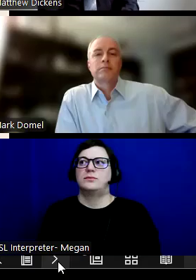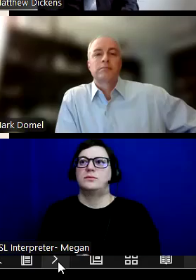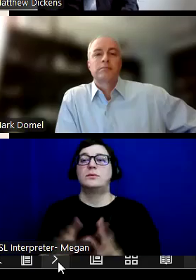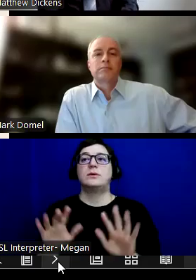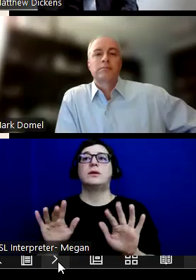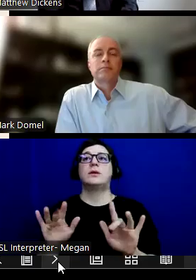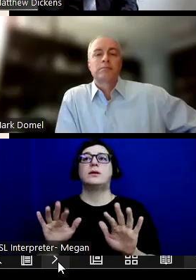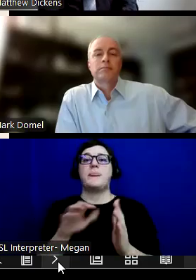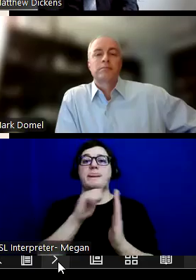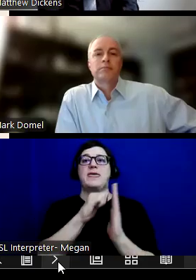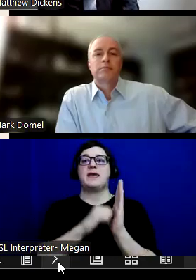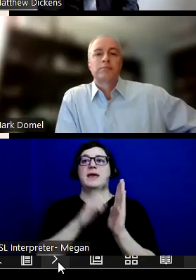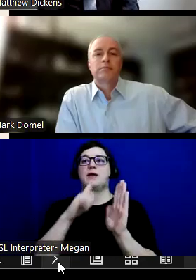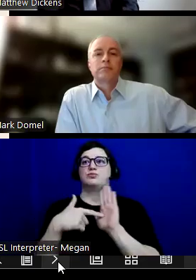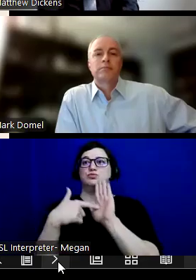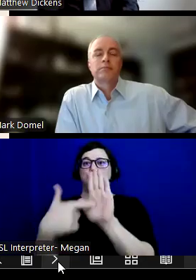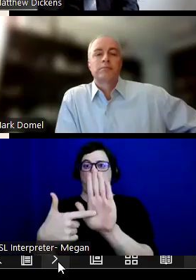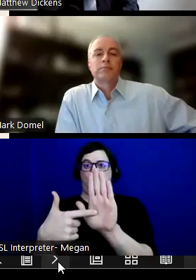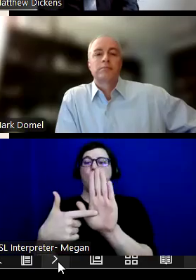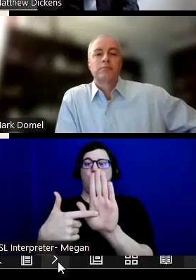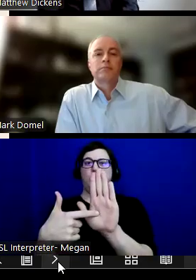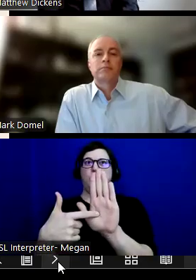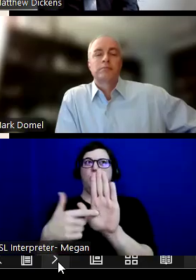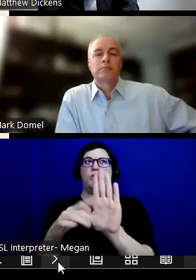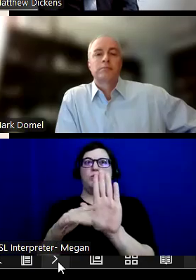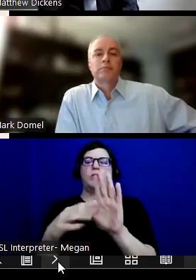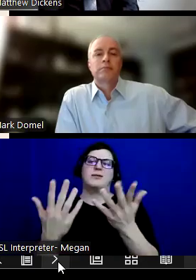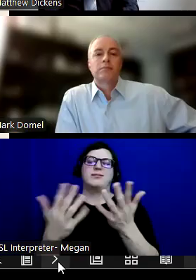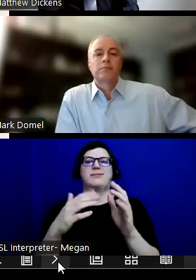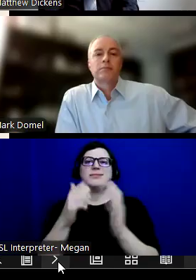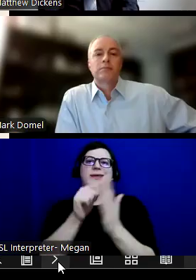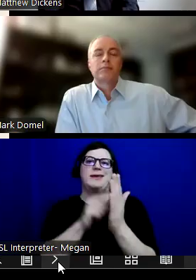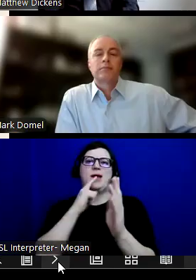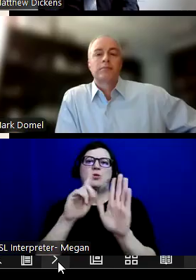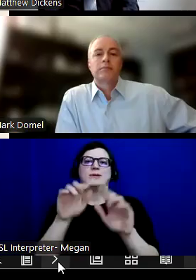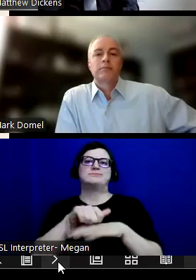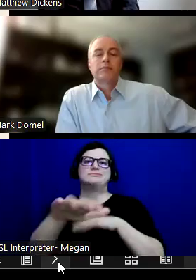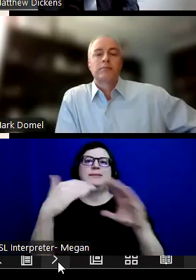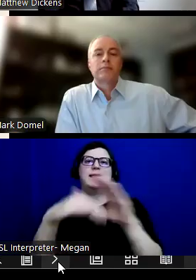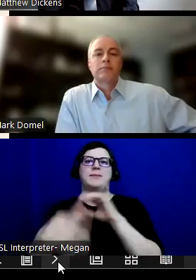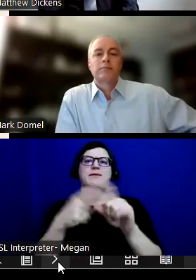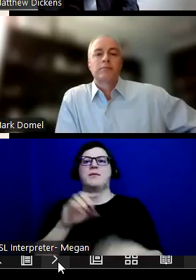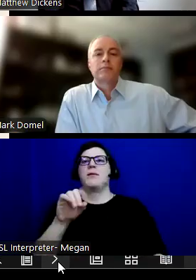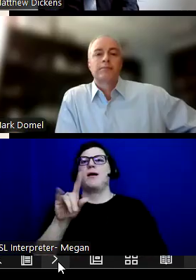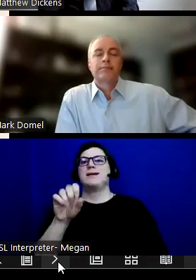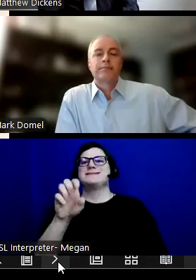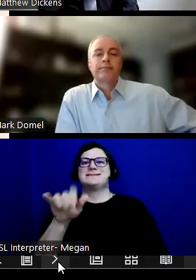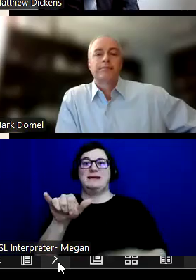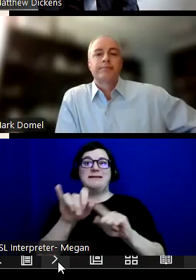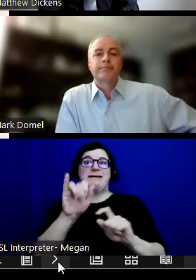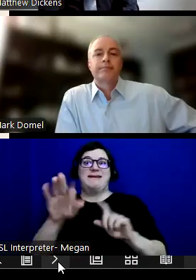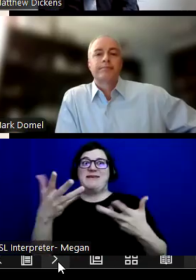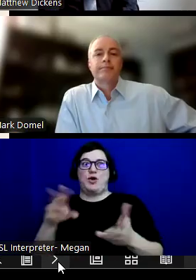Their account will receive they will receive an email from the Odyssey platform if their account is funded.